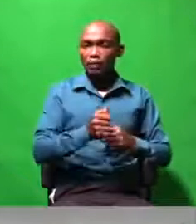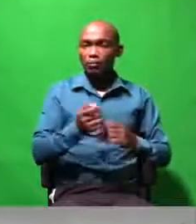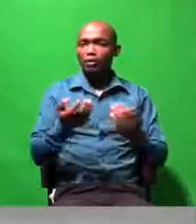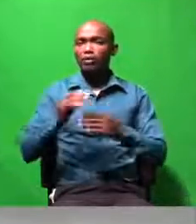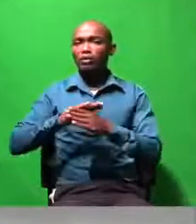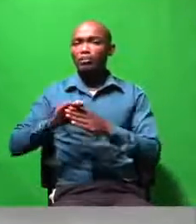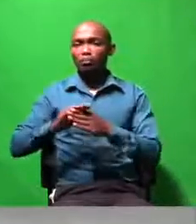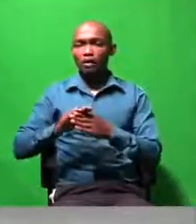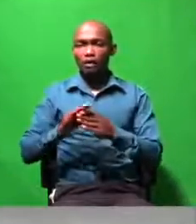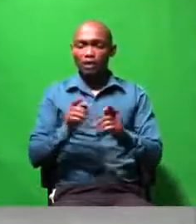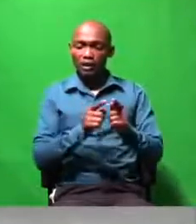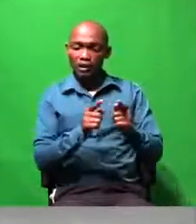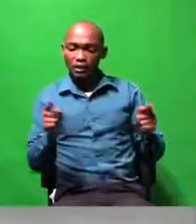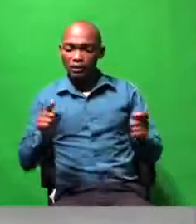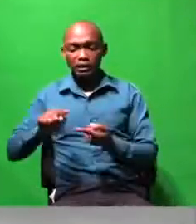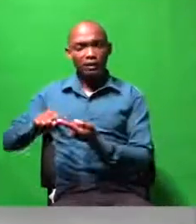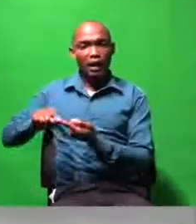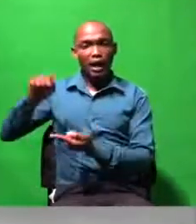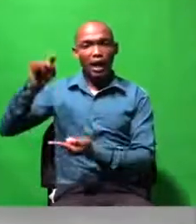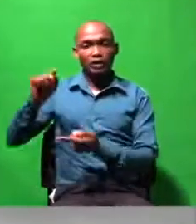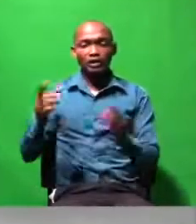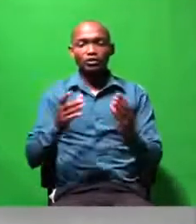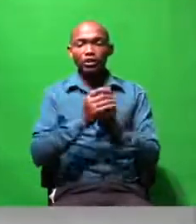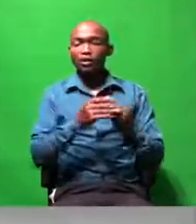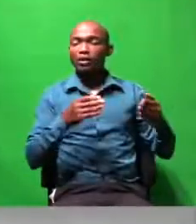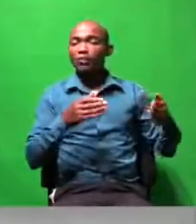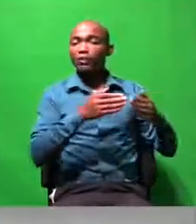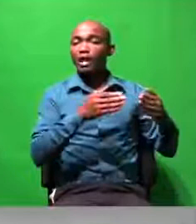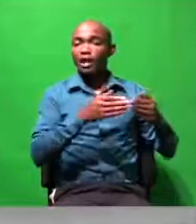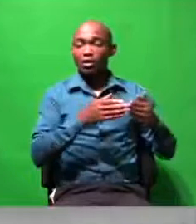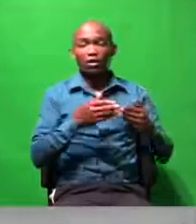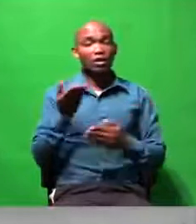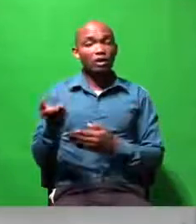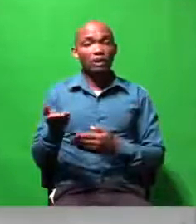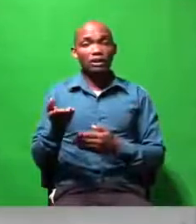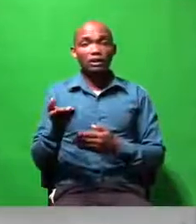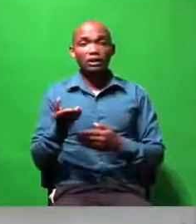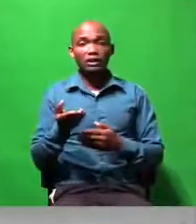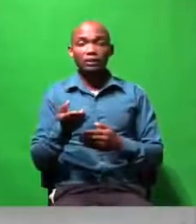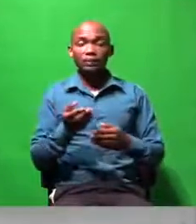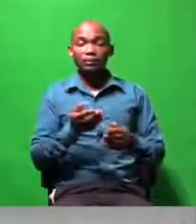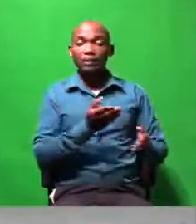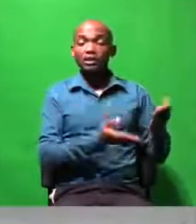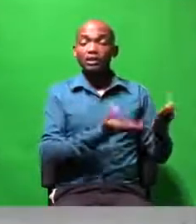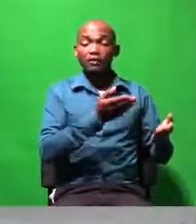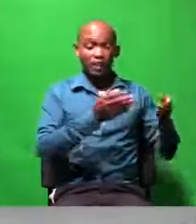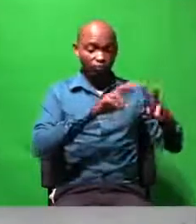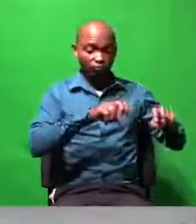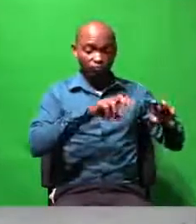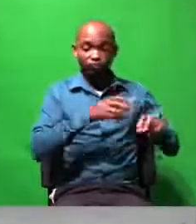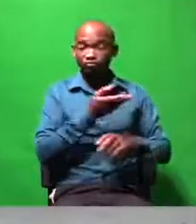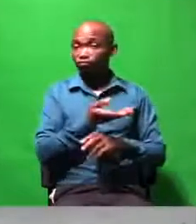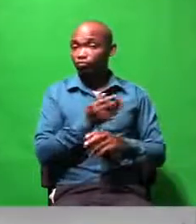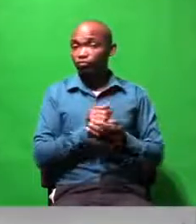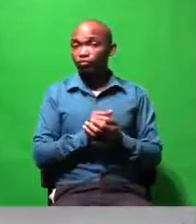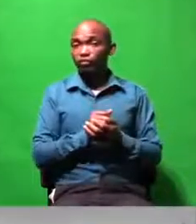measure height and to measure angle. So this is a survey. But you also have another term here